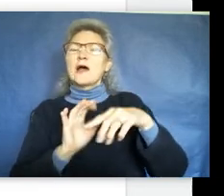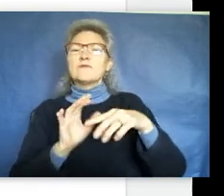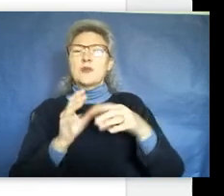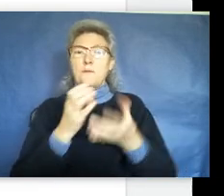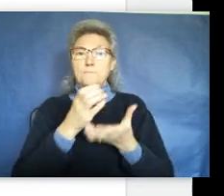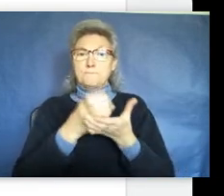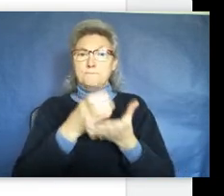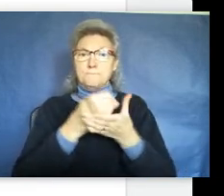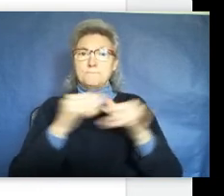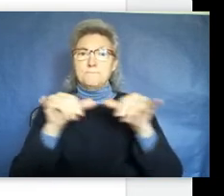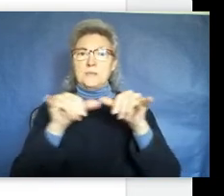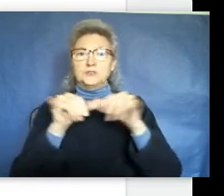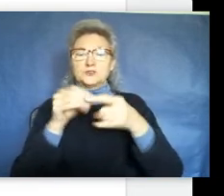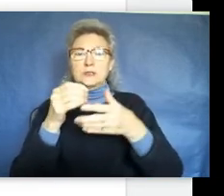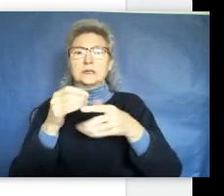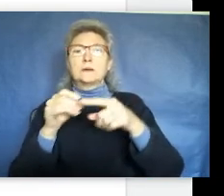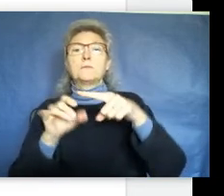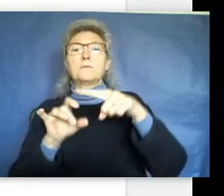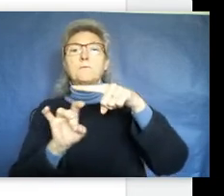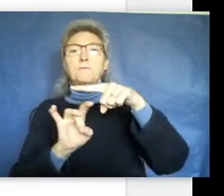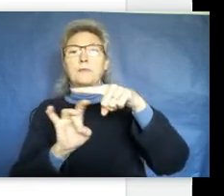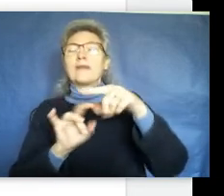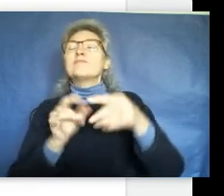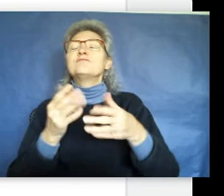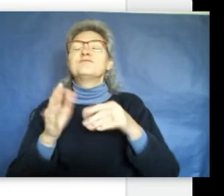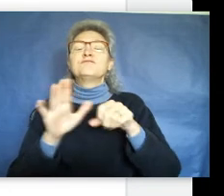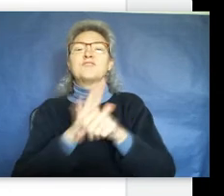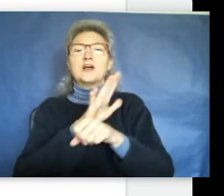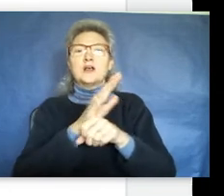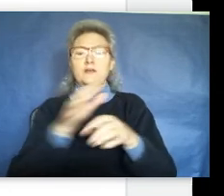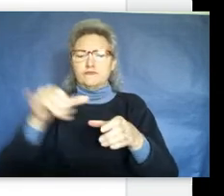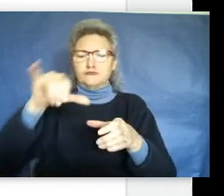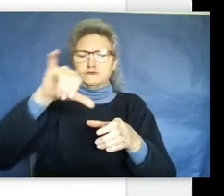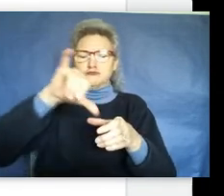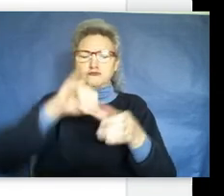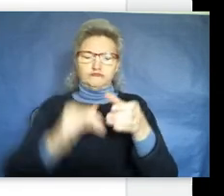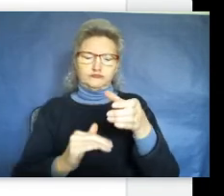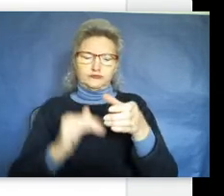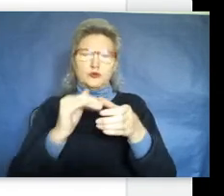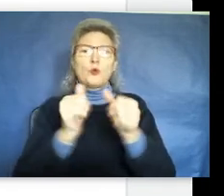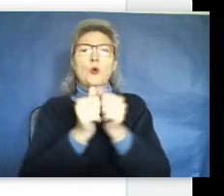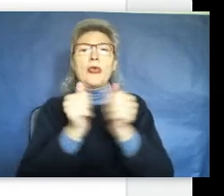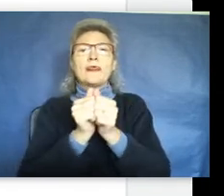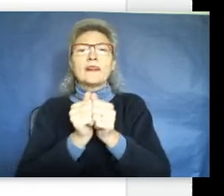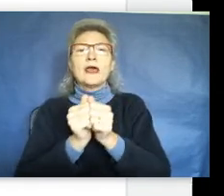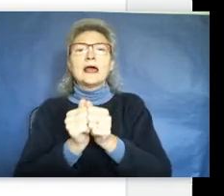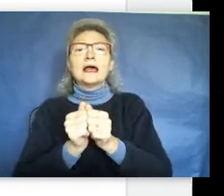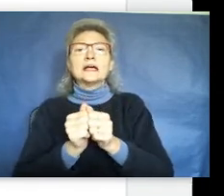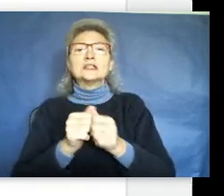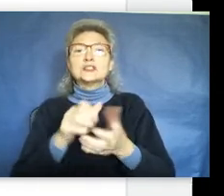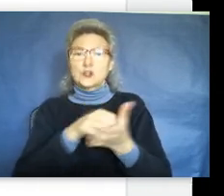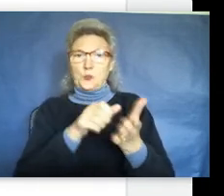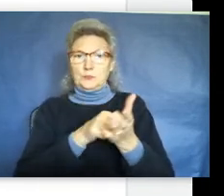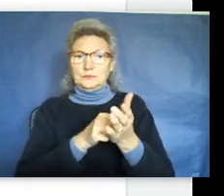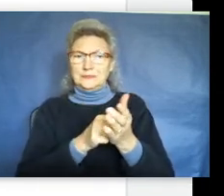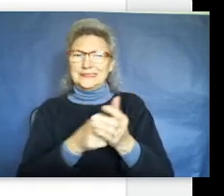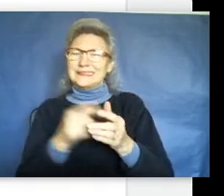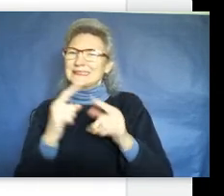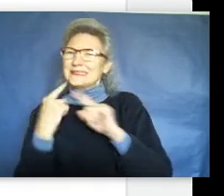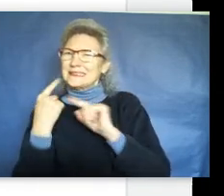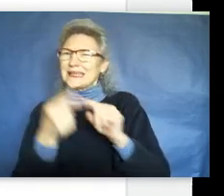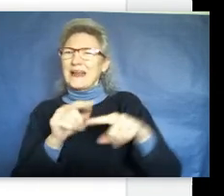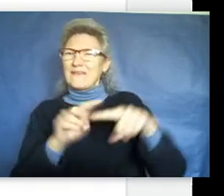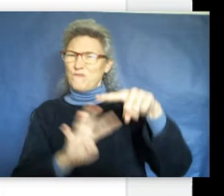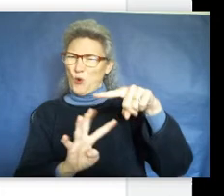Sarah fill with dish soap? Since I need fourths to make the soap, but my measuring cup is divided into eighths,